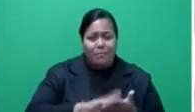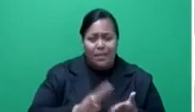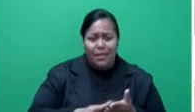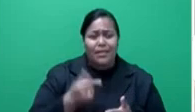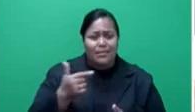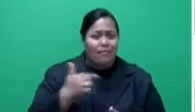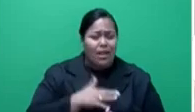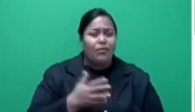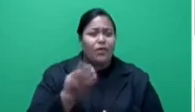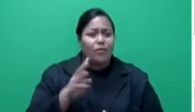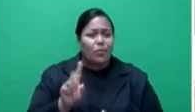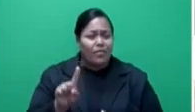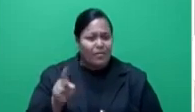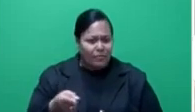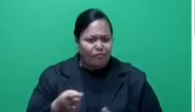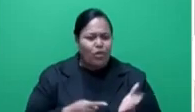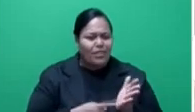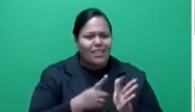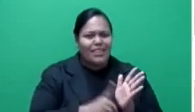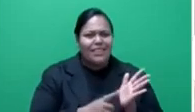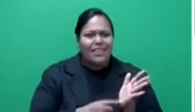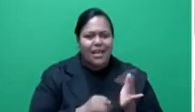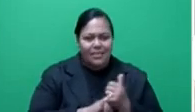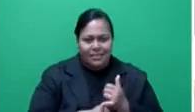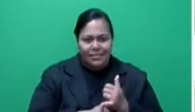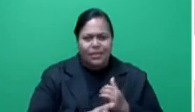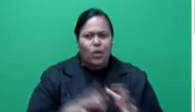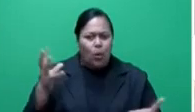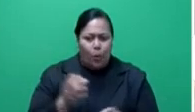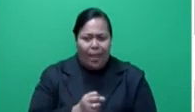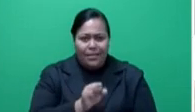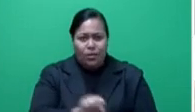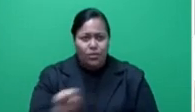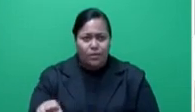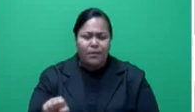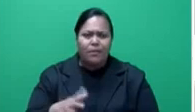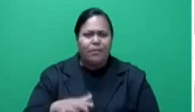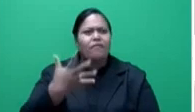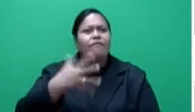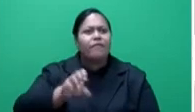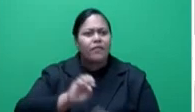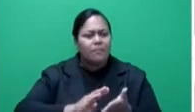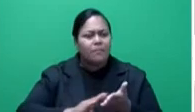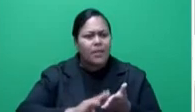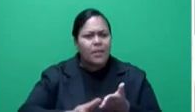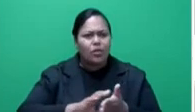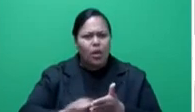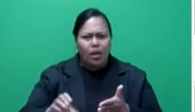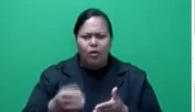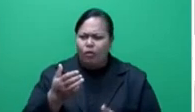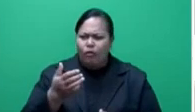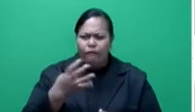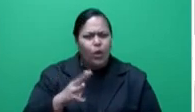$701,736 for TELs. So combined, you're looking at around about nearly $50 million, or about $48 million on that